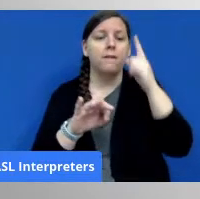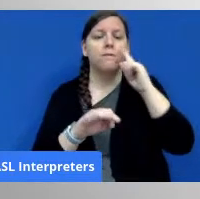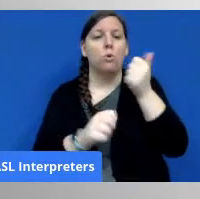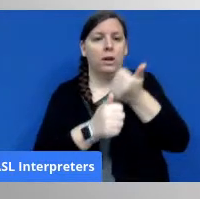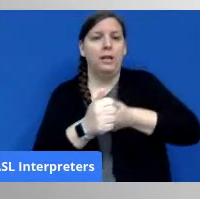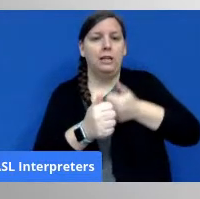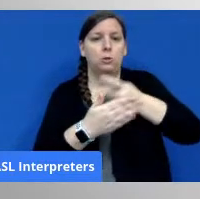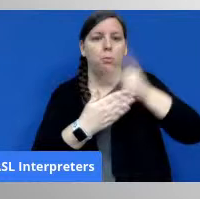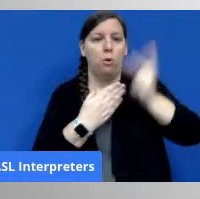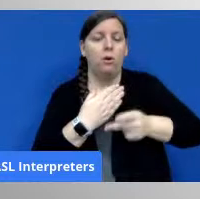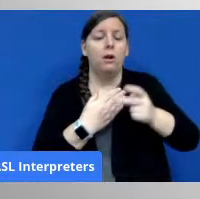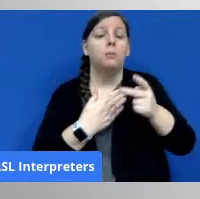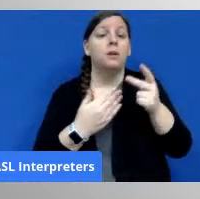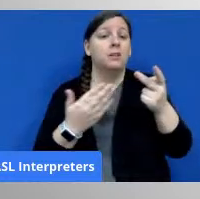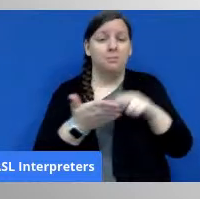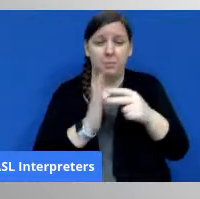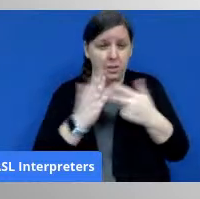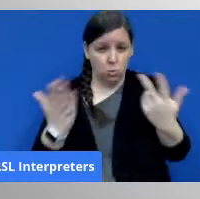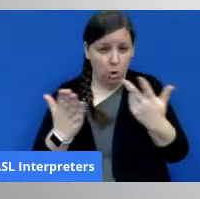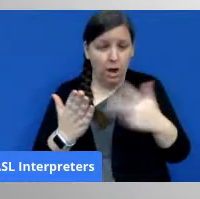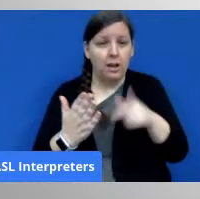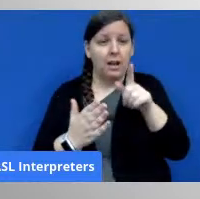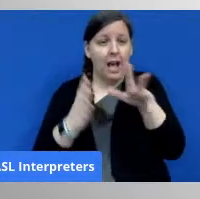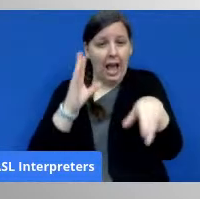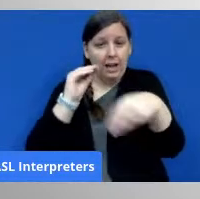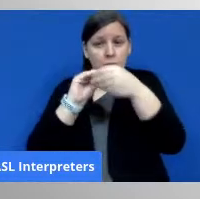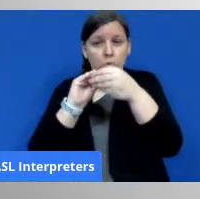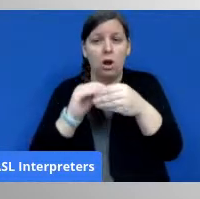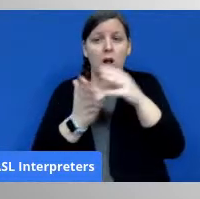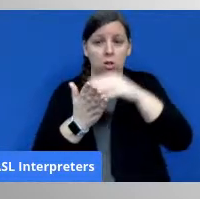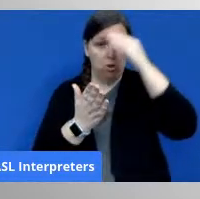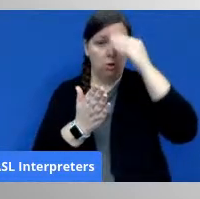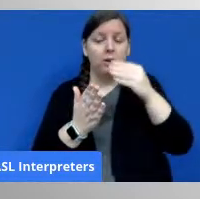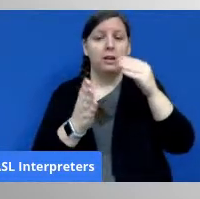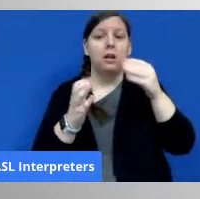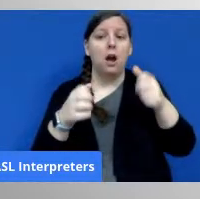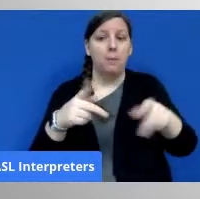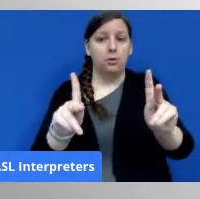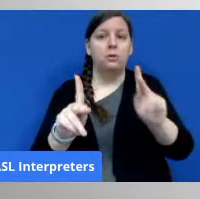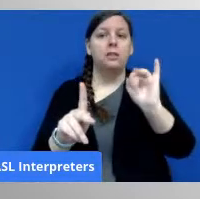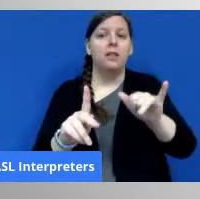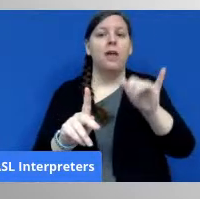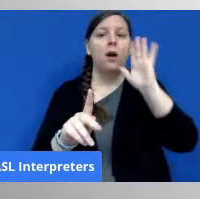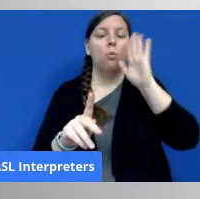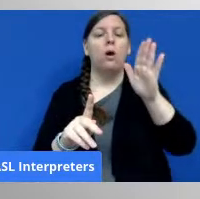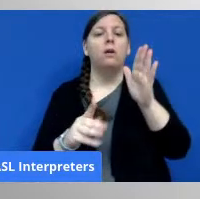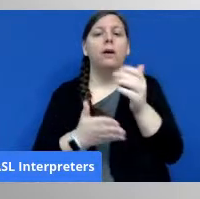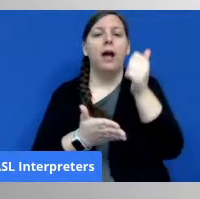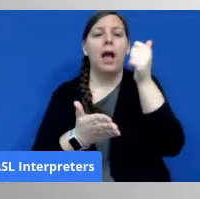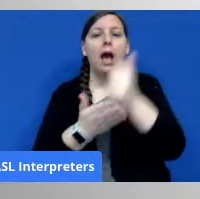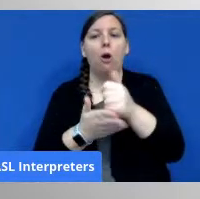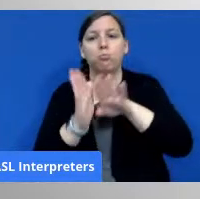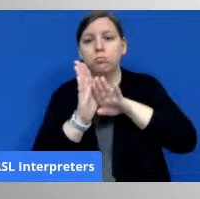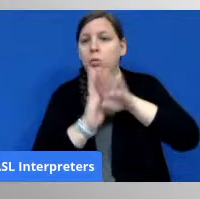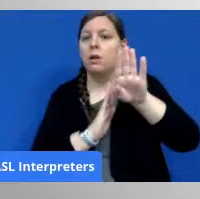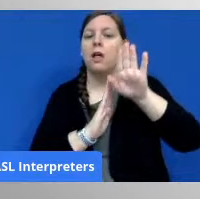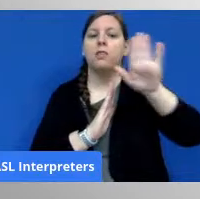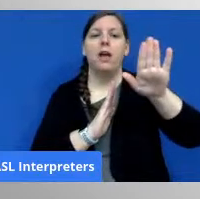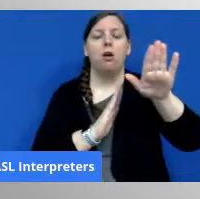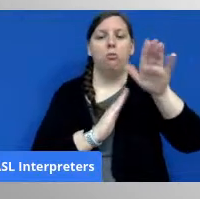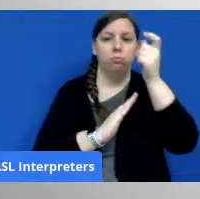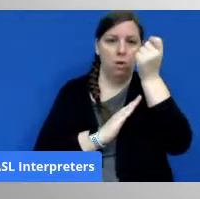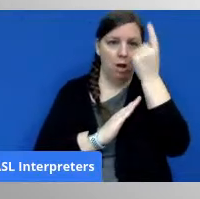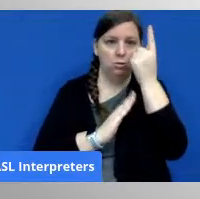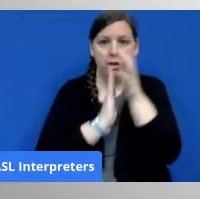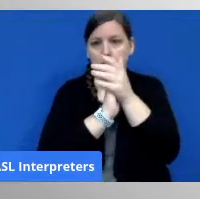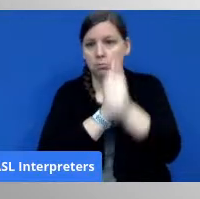enrichment is supplemental learning opportunities that advance their mastery of academic subjects and engage them so much that they don't realize